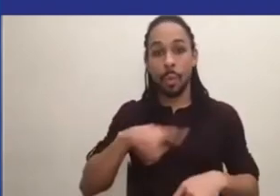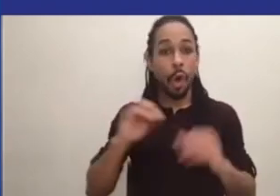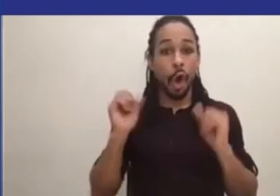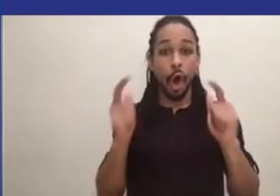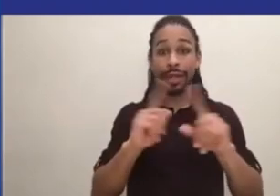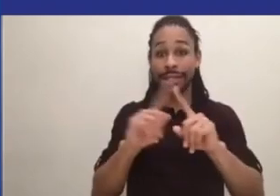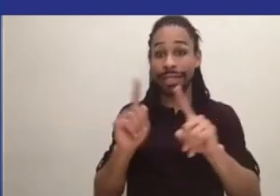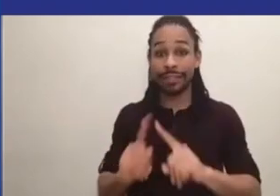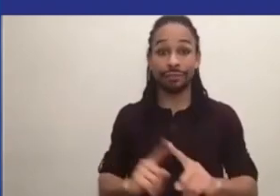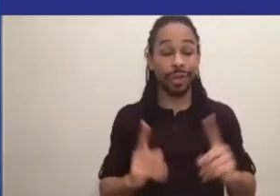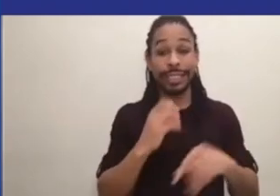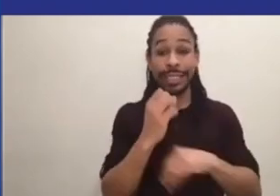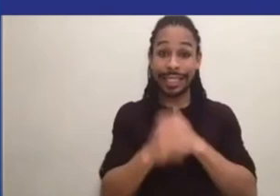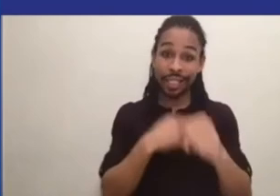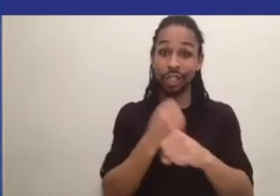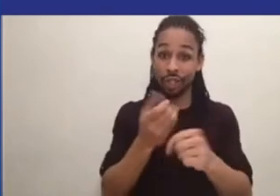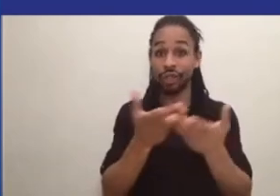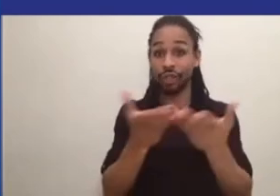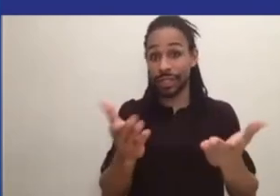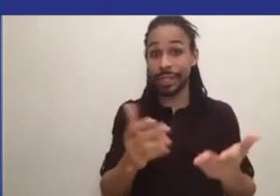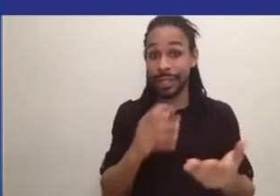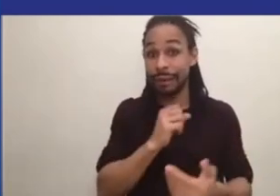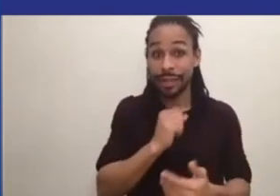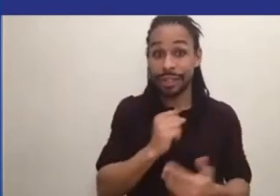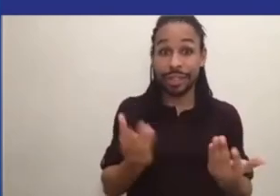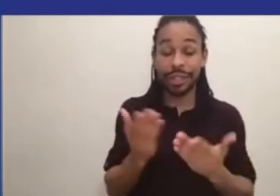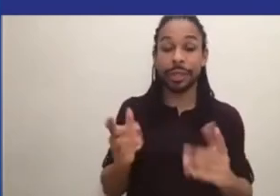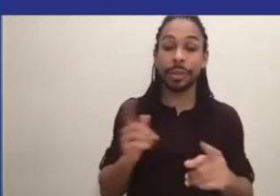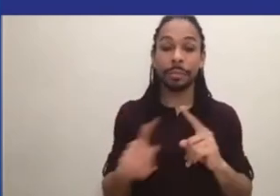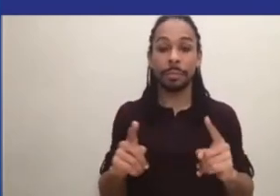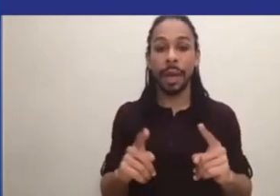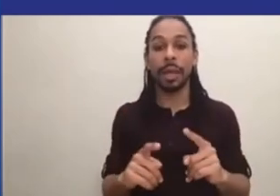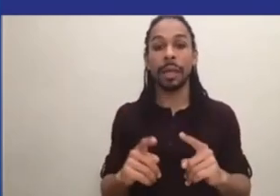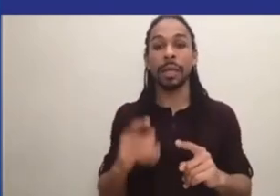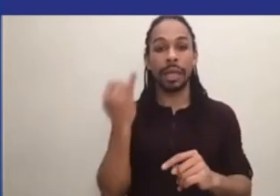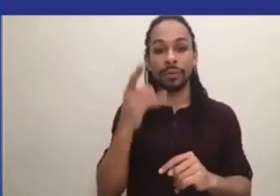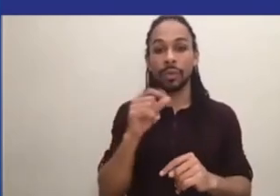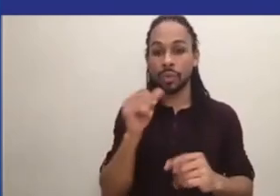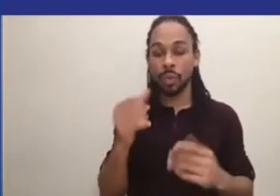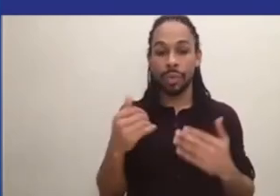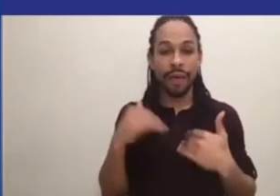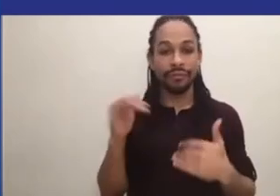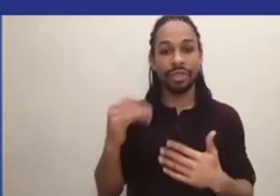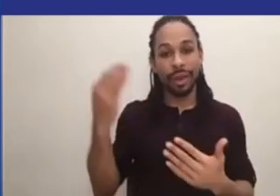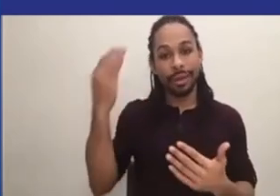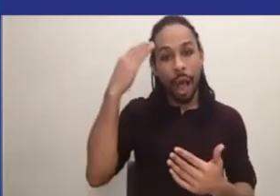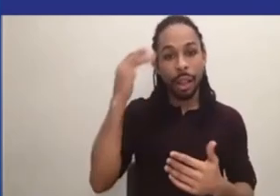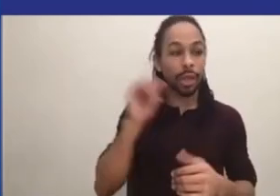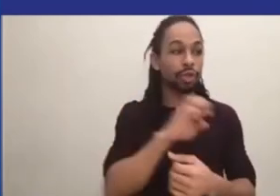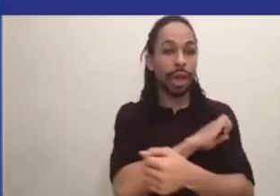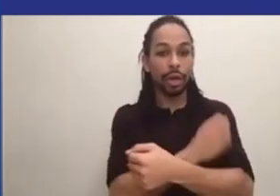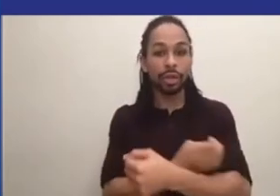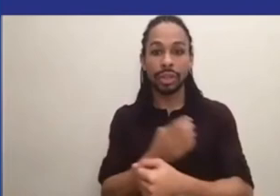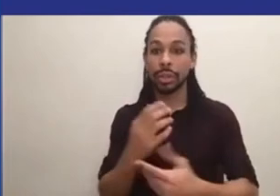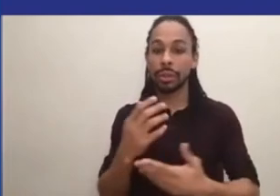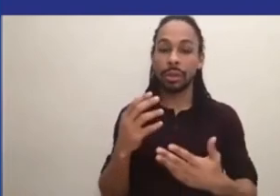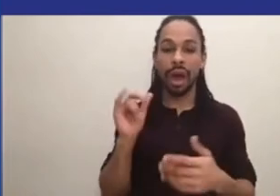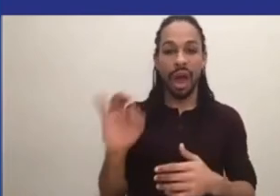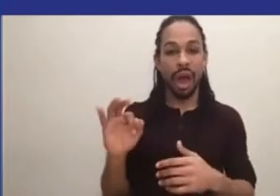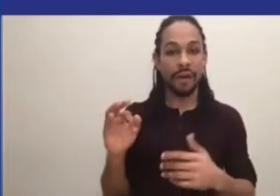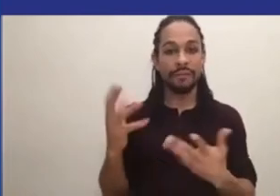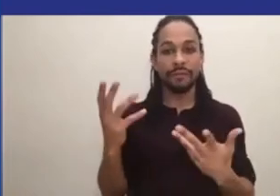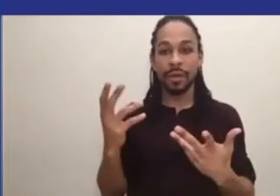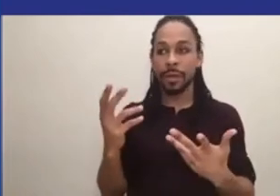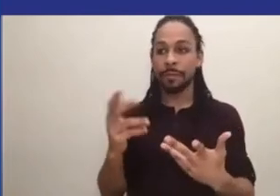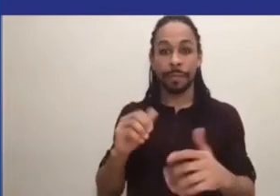here, but it's the same thing technically, right? You don't have the sauce, you don't have the energy, you don't have the knowledge of, you don't have the